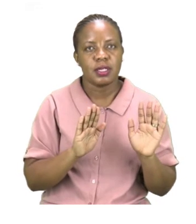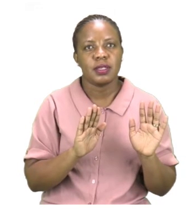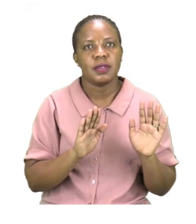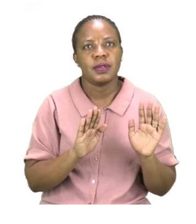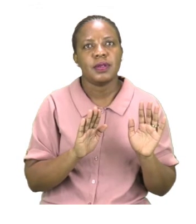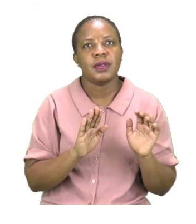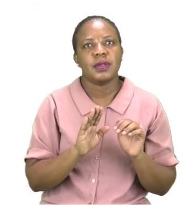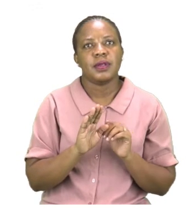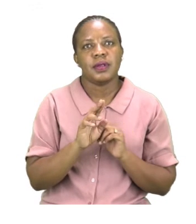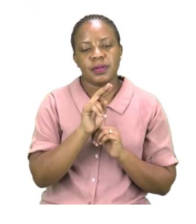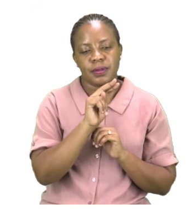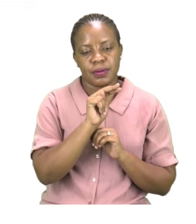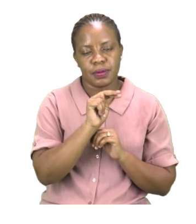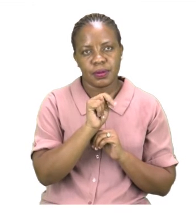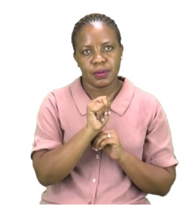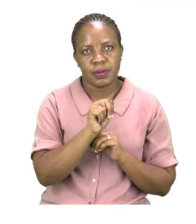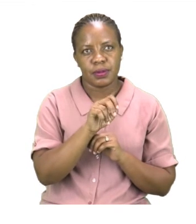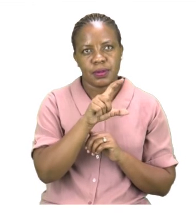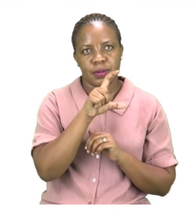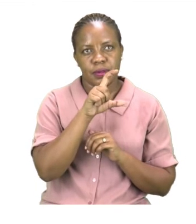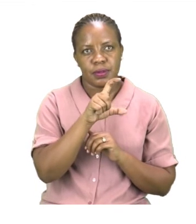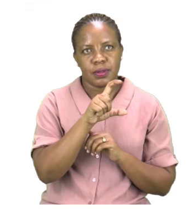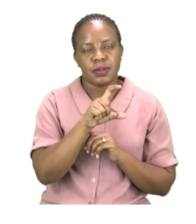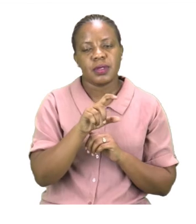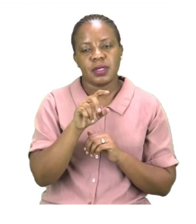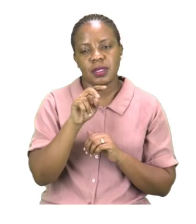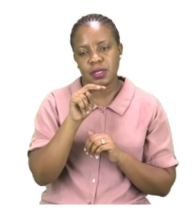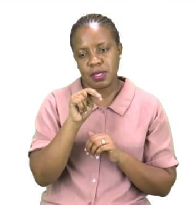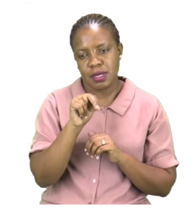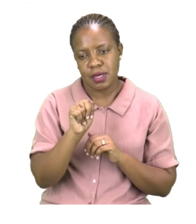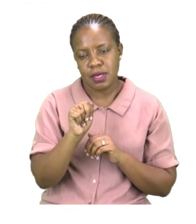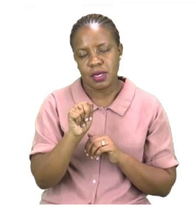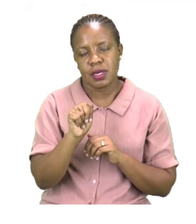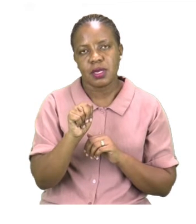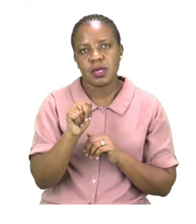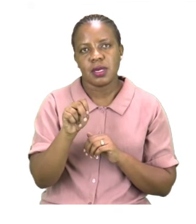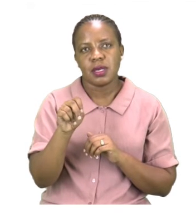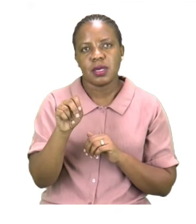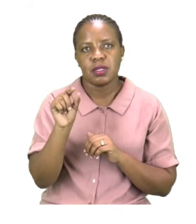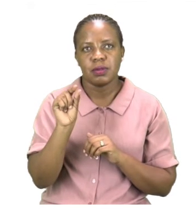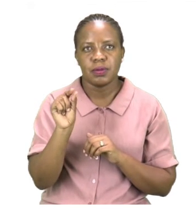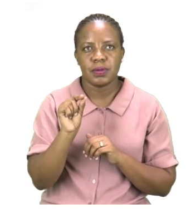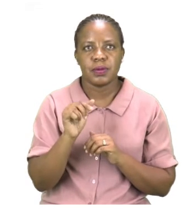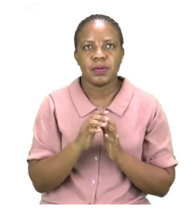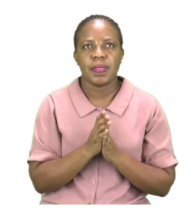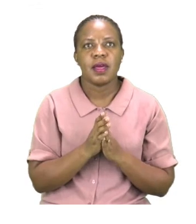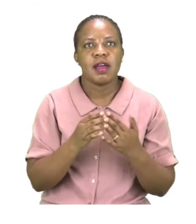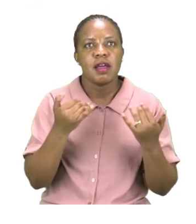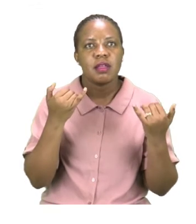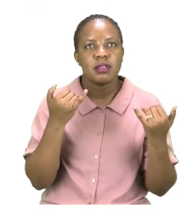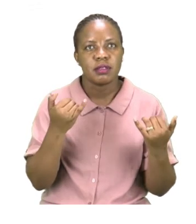them in the exercise below, but only the small letter N.